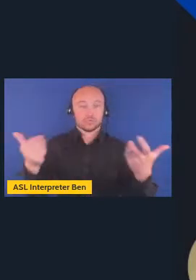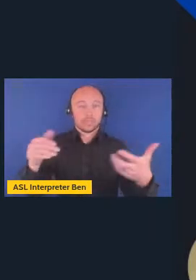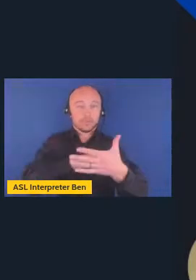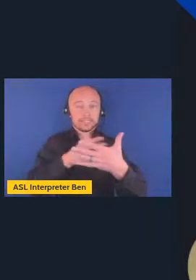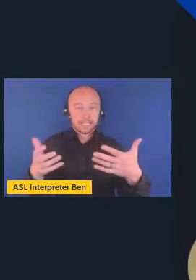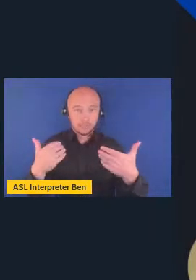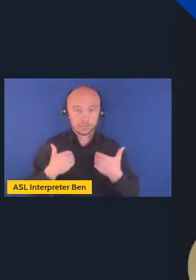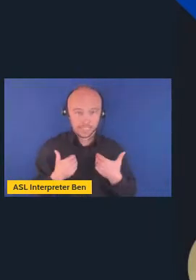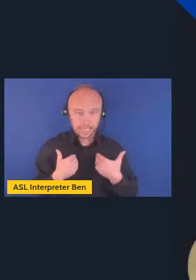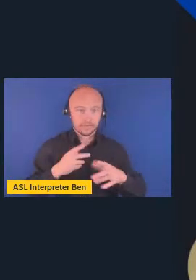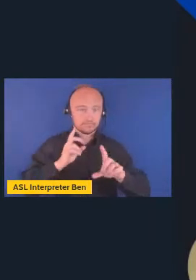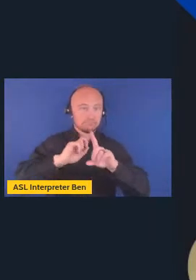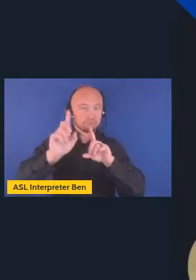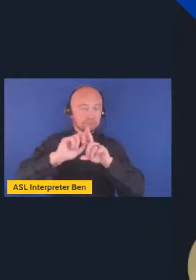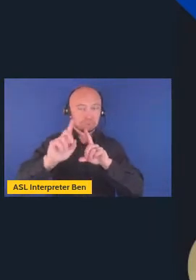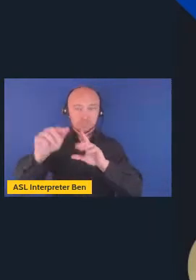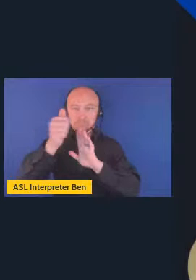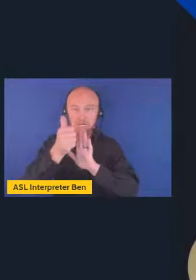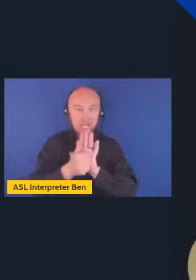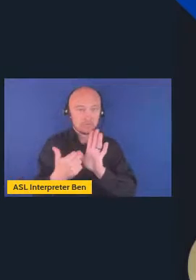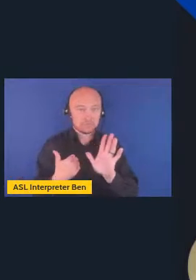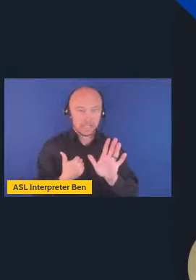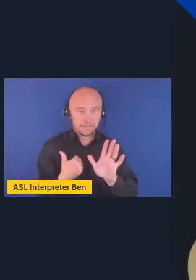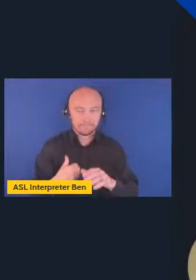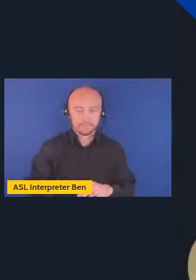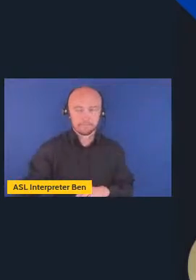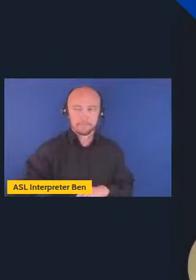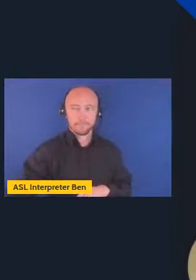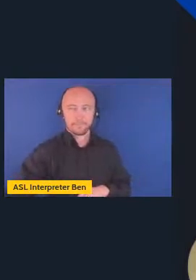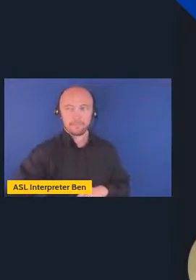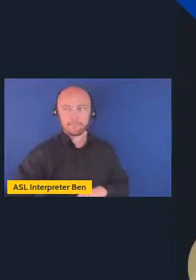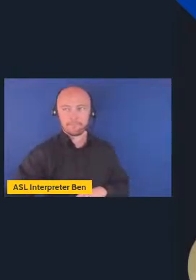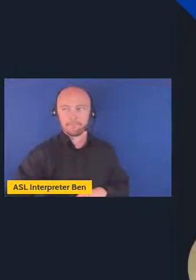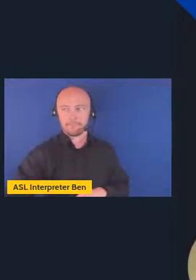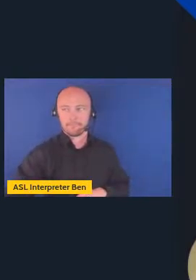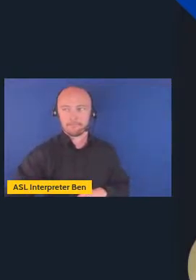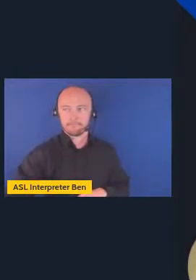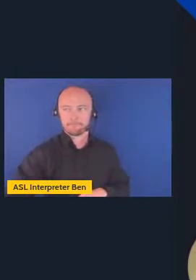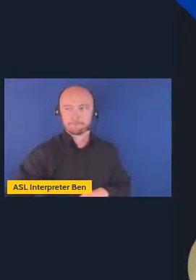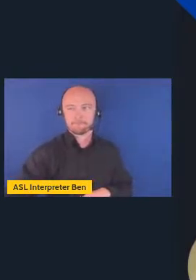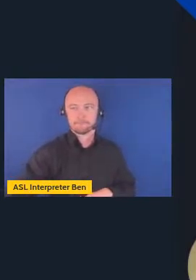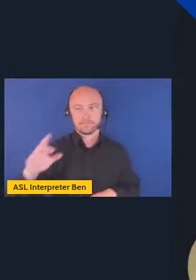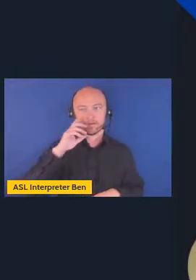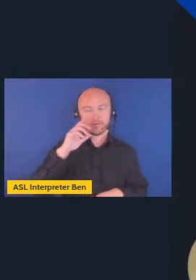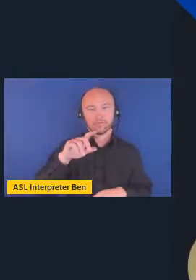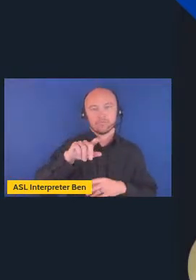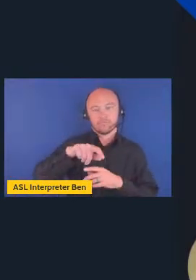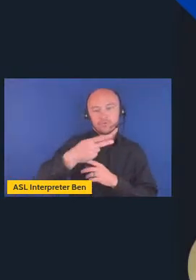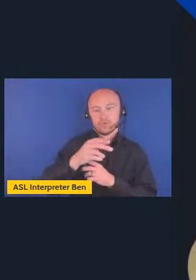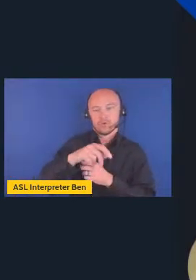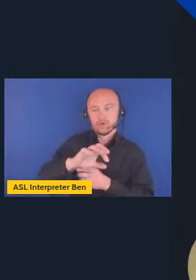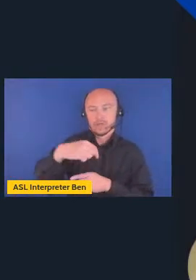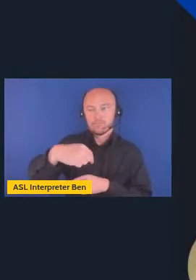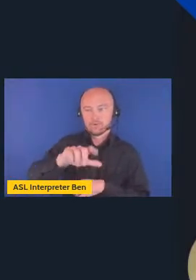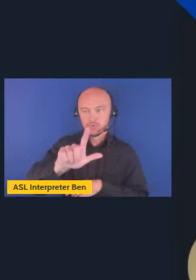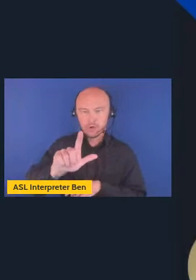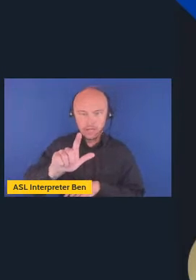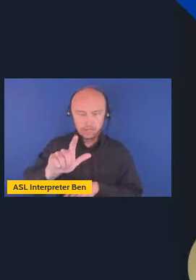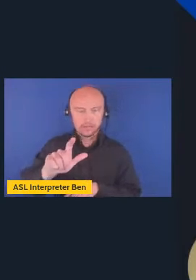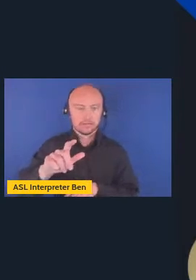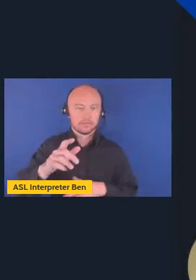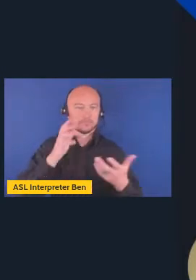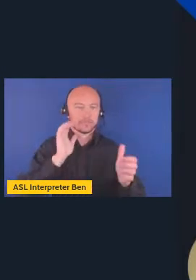account. For the API, we went with the GraphQL approach versus the